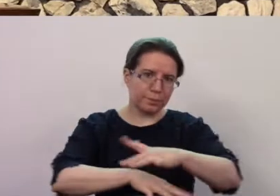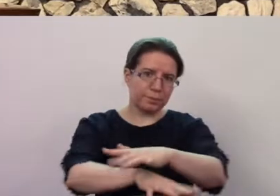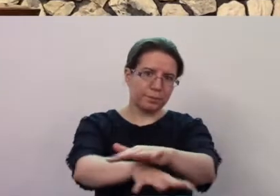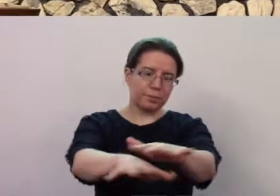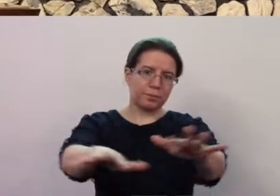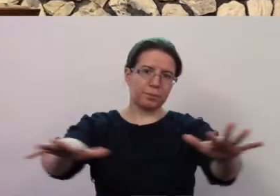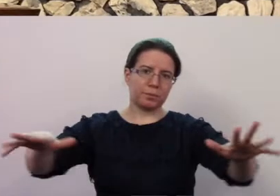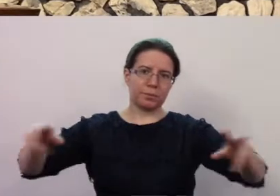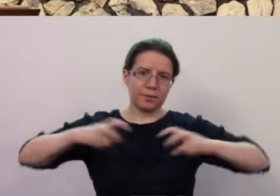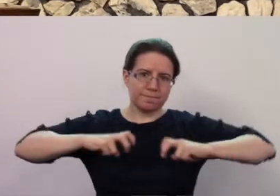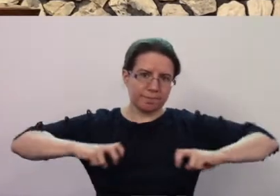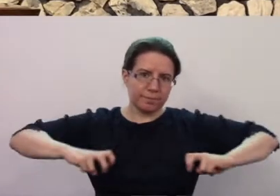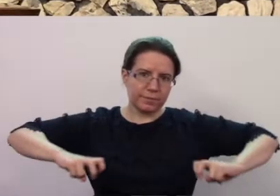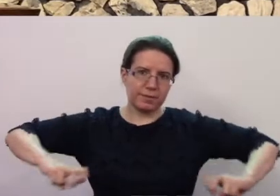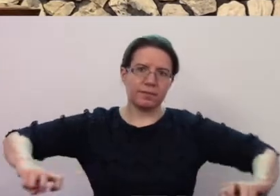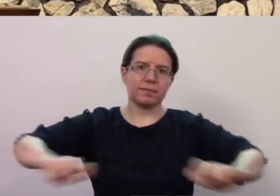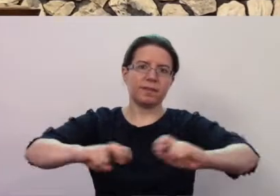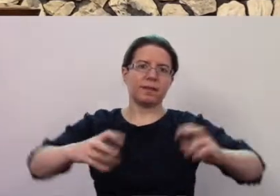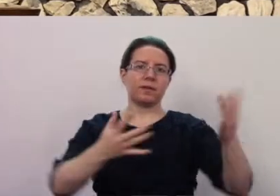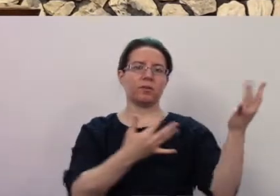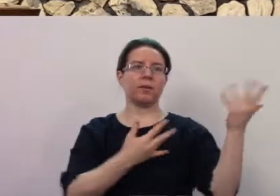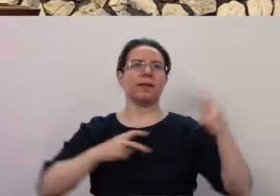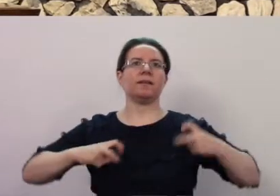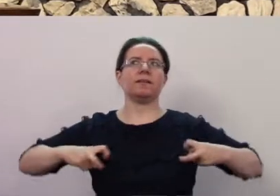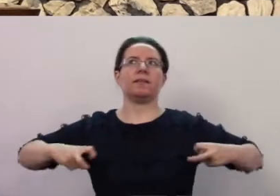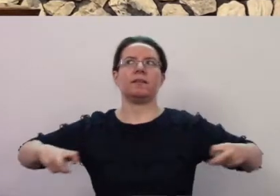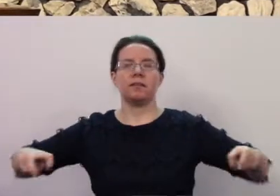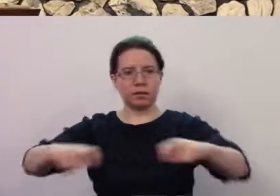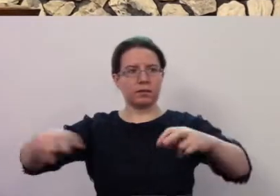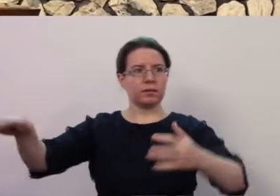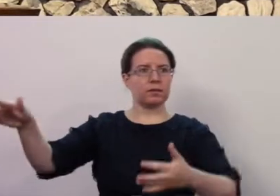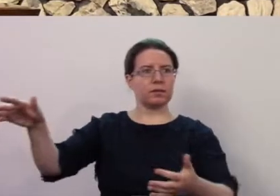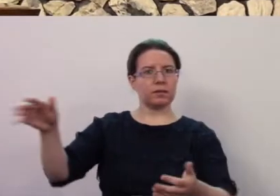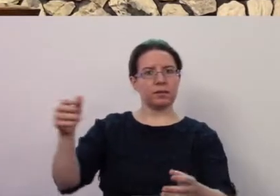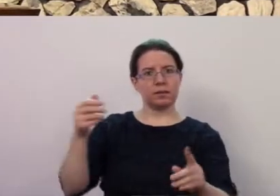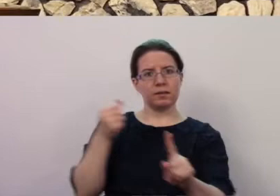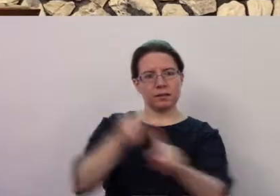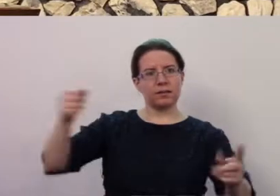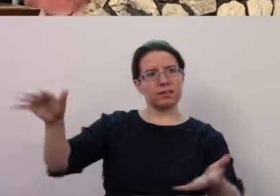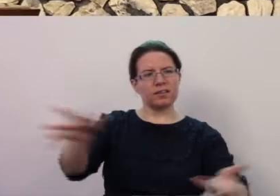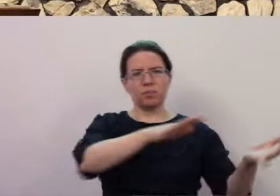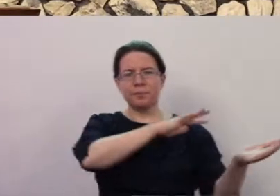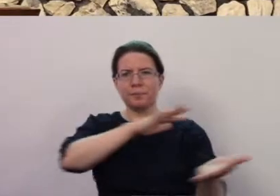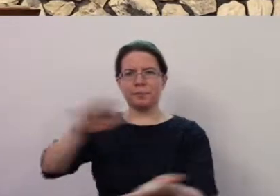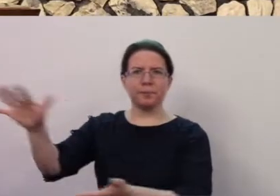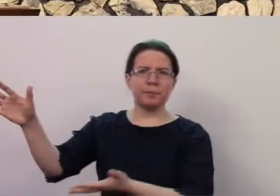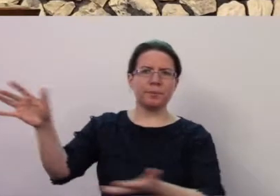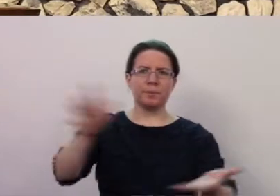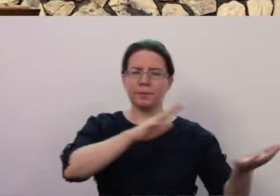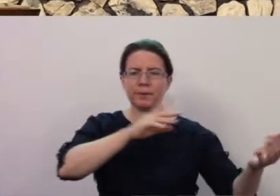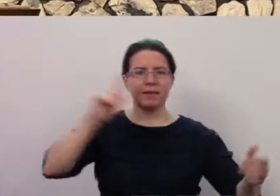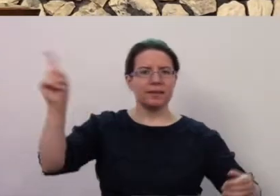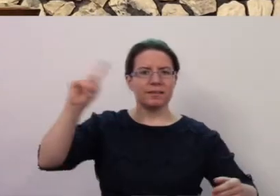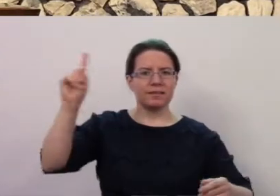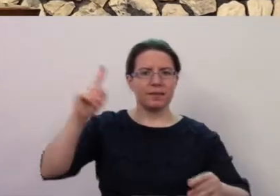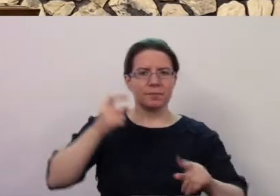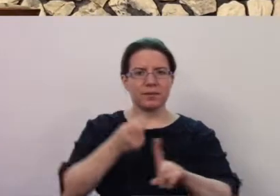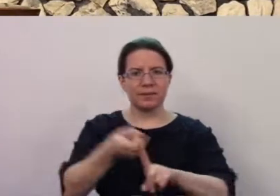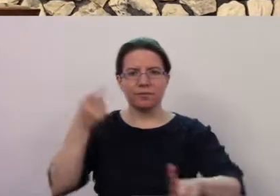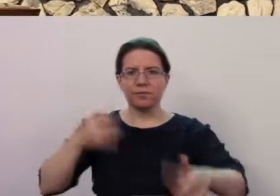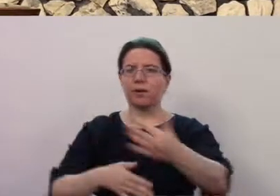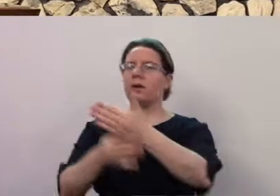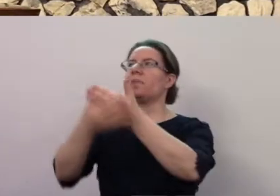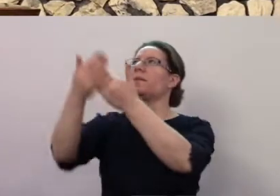they were sitting. Yes. Hallelujah. Yes. They were sitting and waiting. Yes. Hallelujah. Yes.